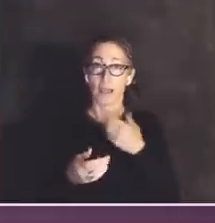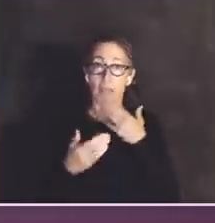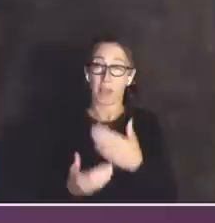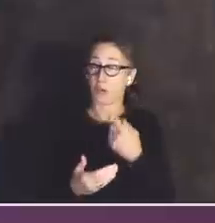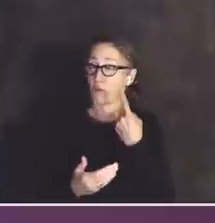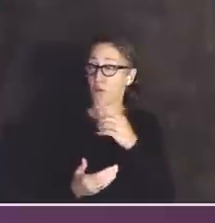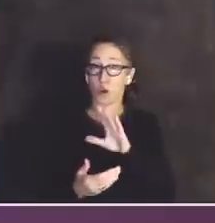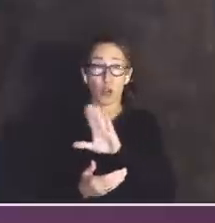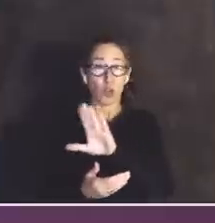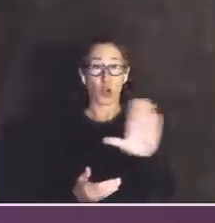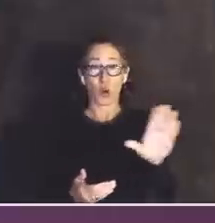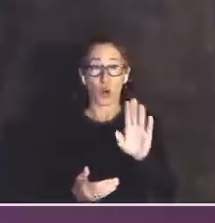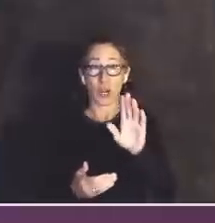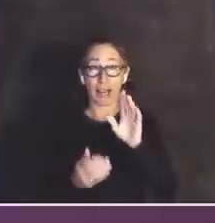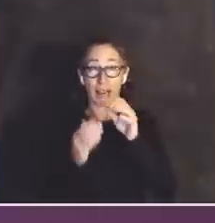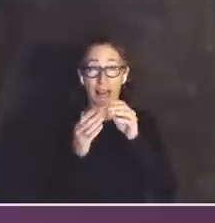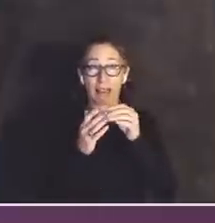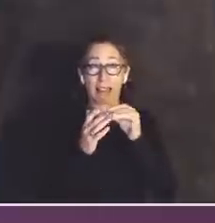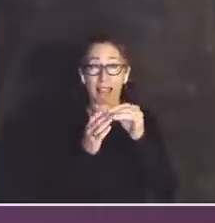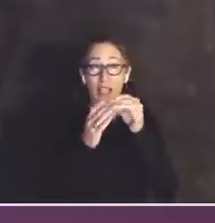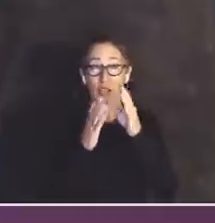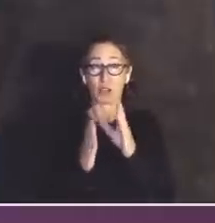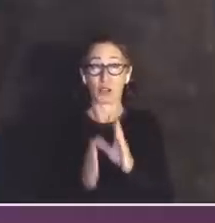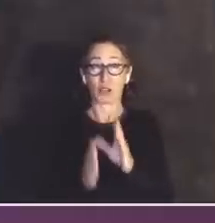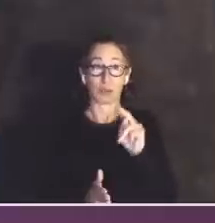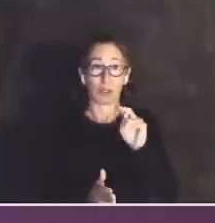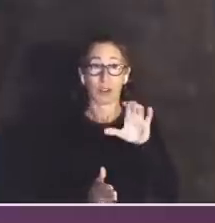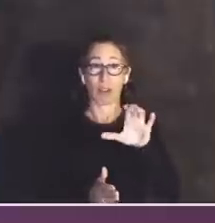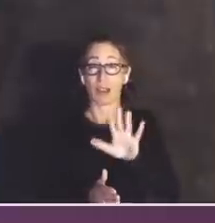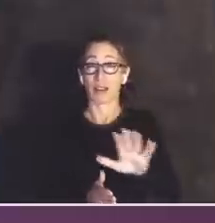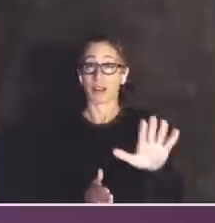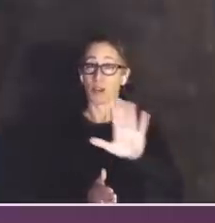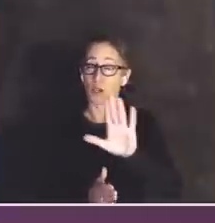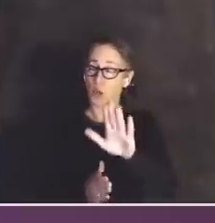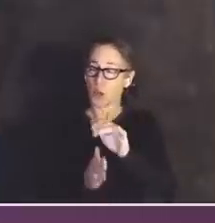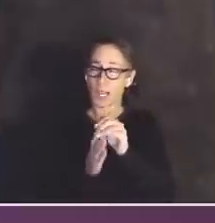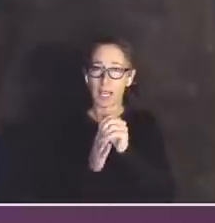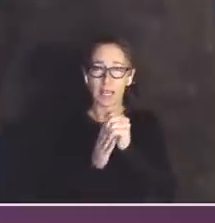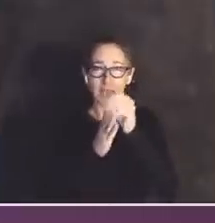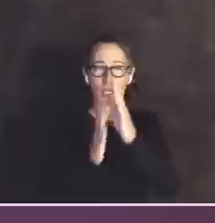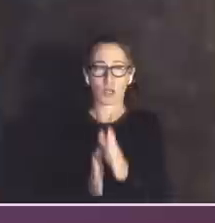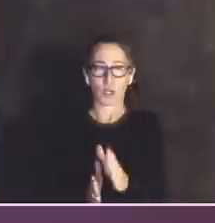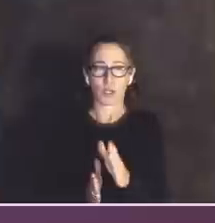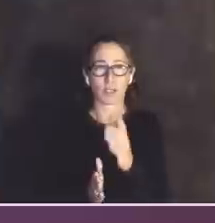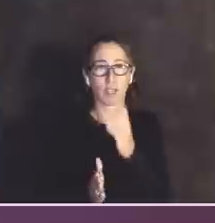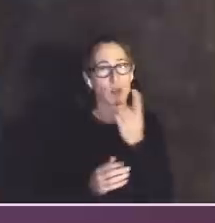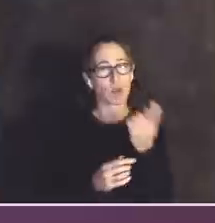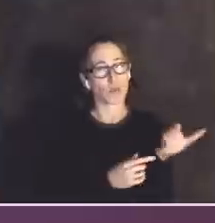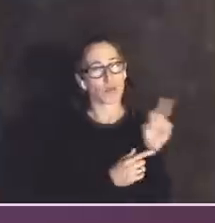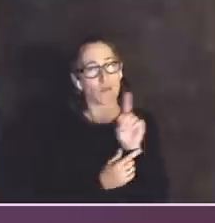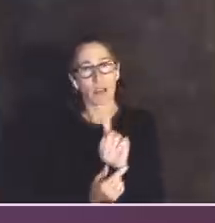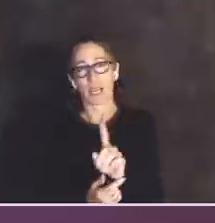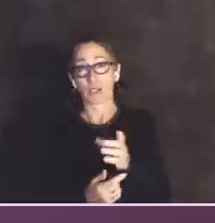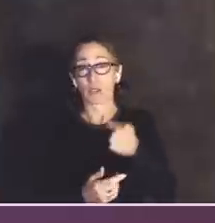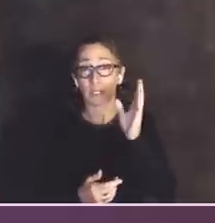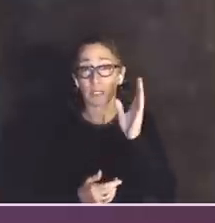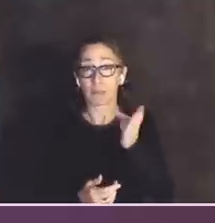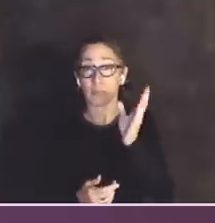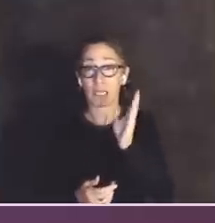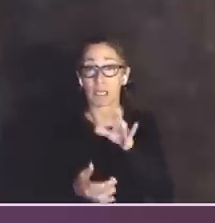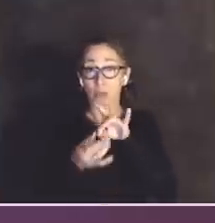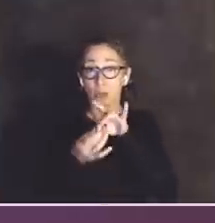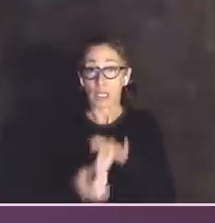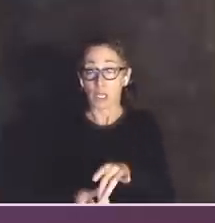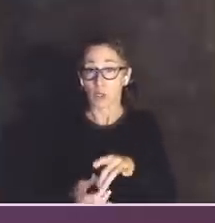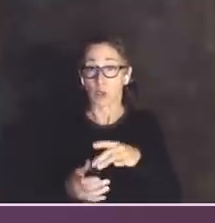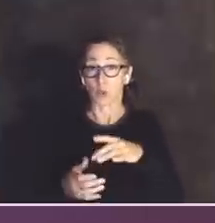you have elected, the leaders that you bring to speak not only about the concerns and the needs of the